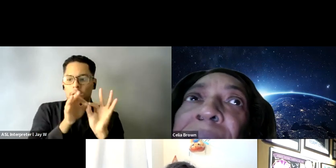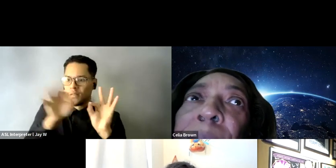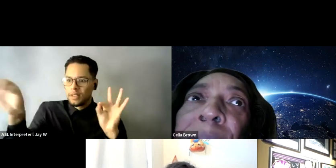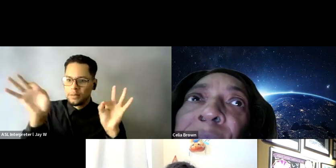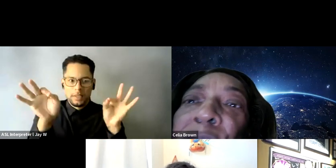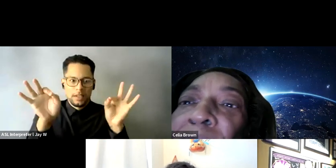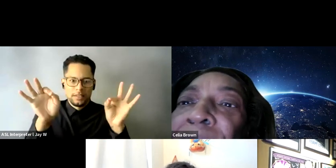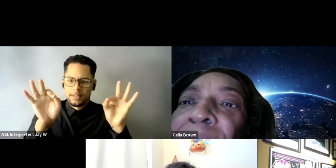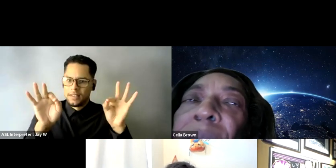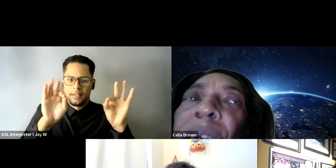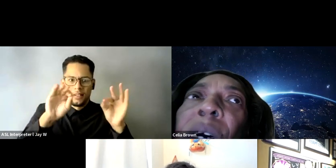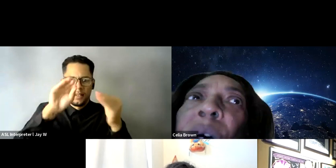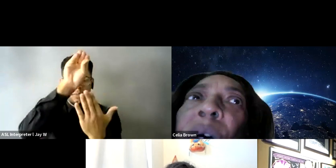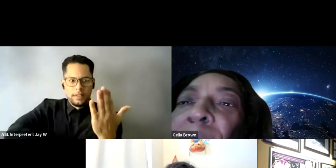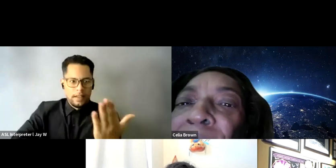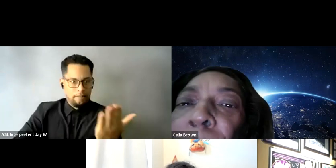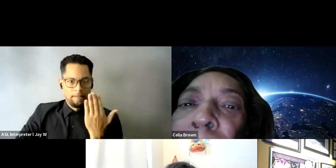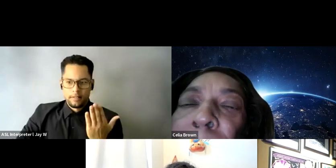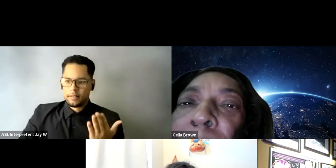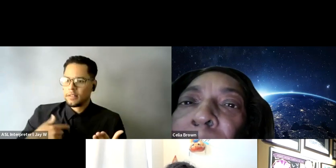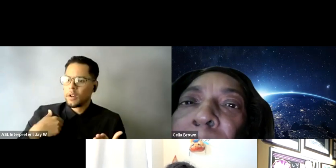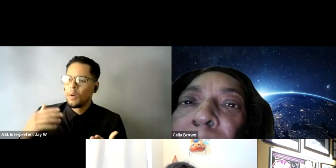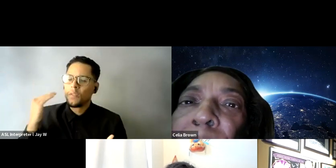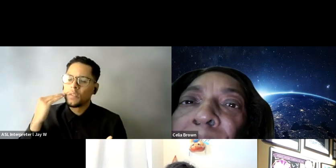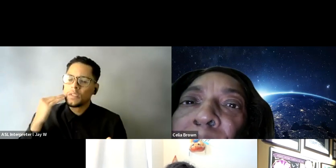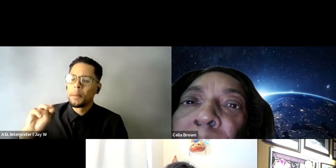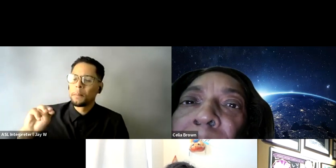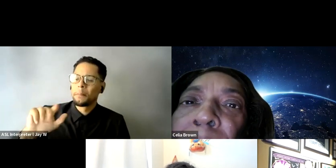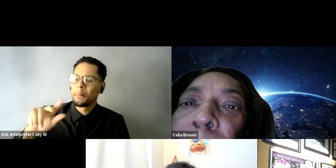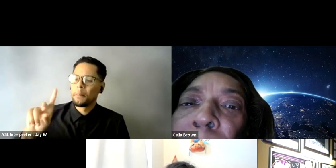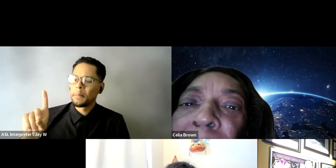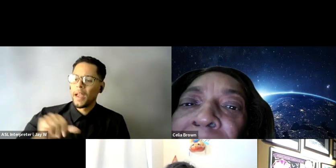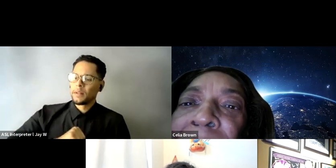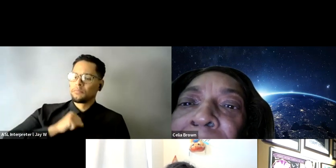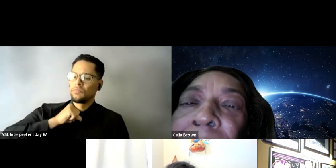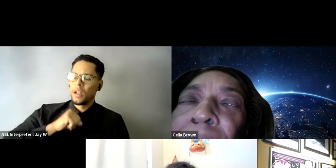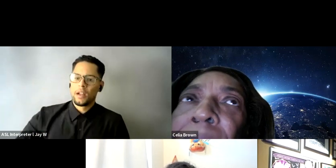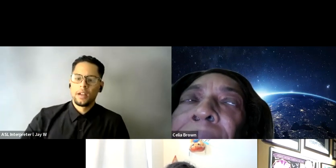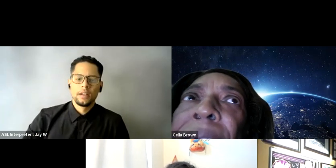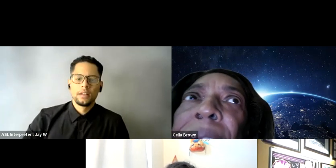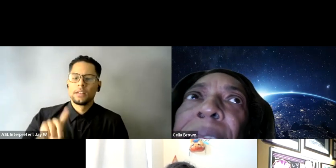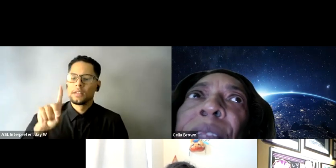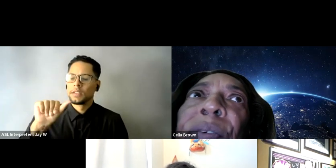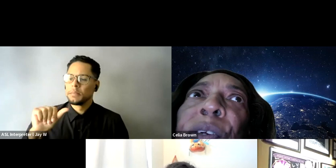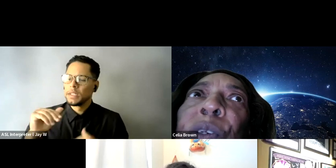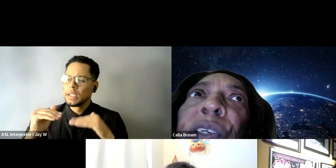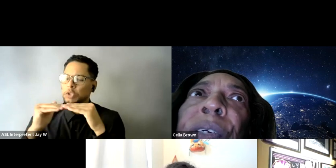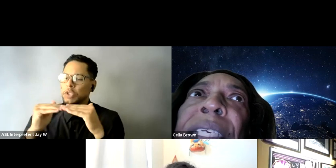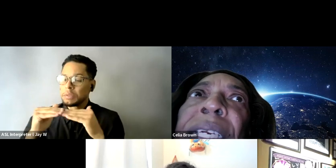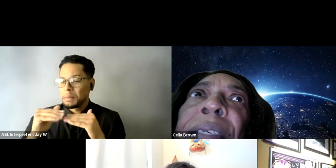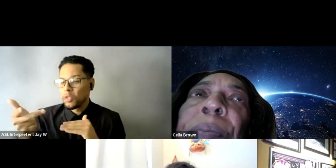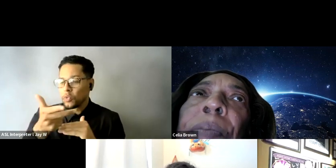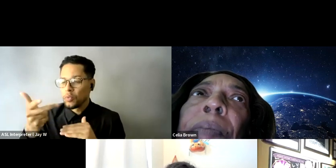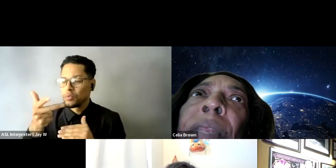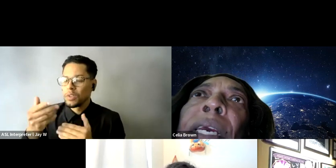great, disability justice, all of it. Maybe three of you can help me with that. And I think the future is